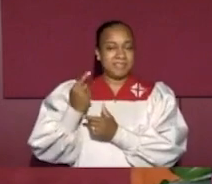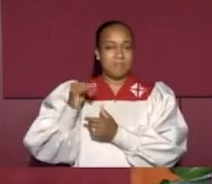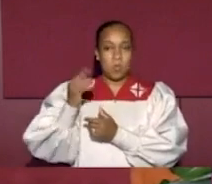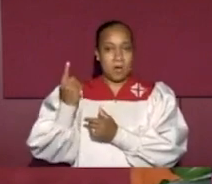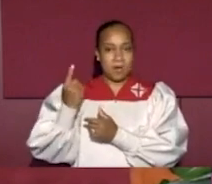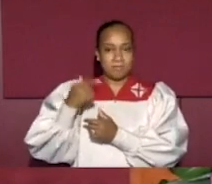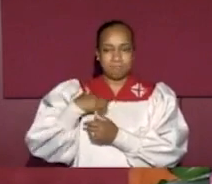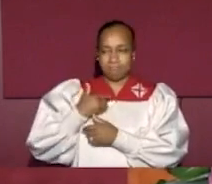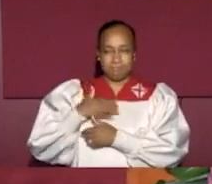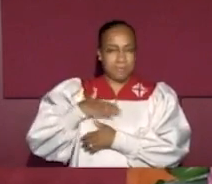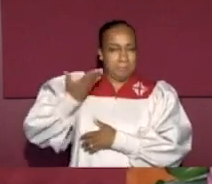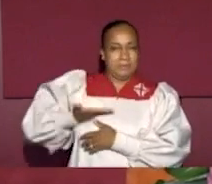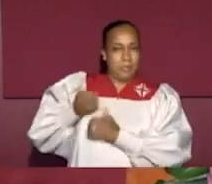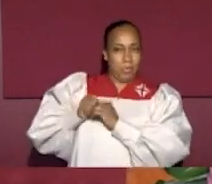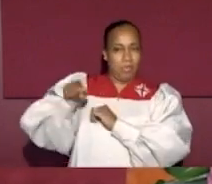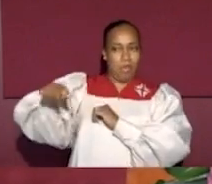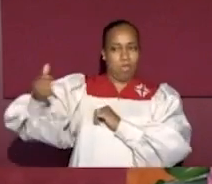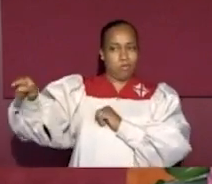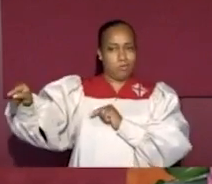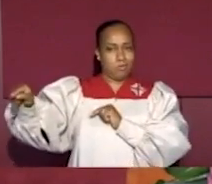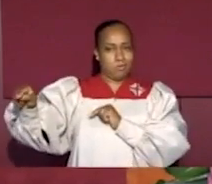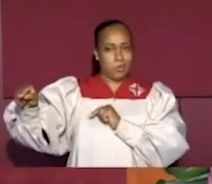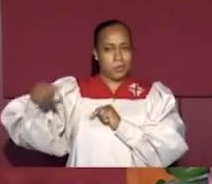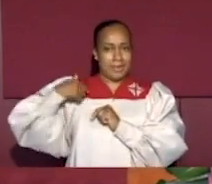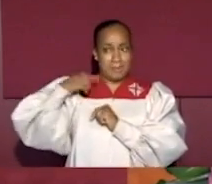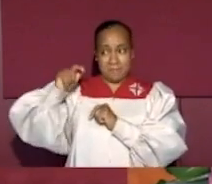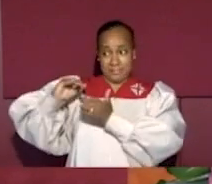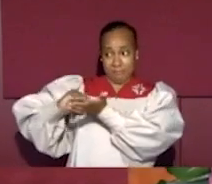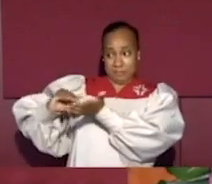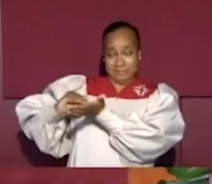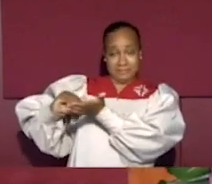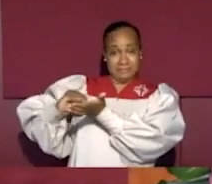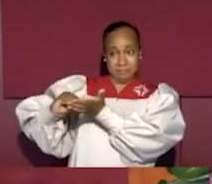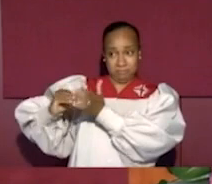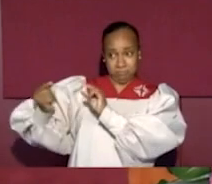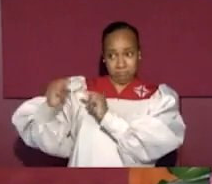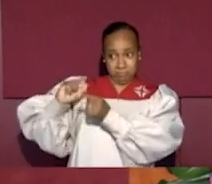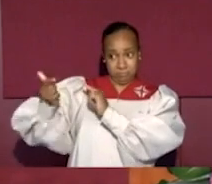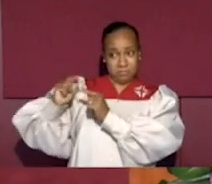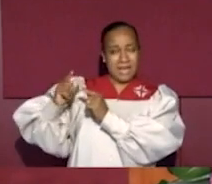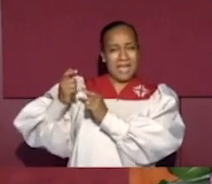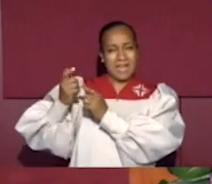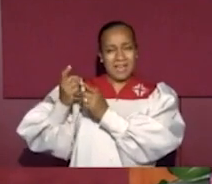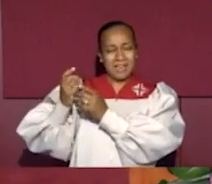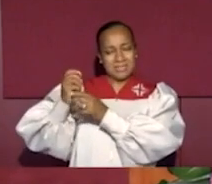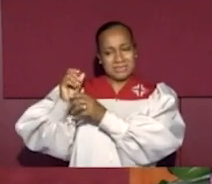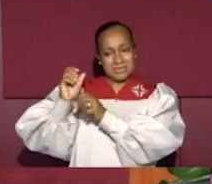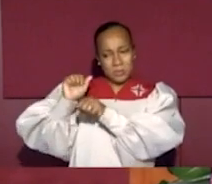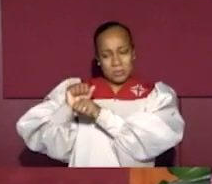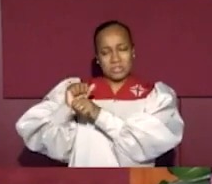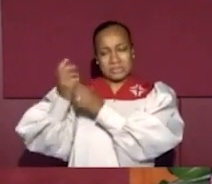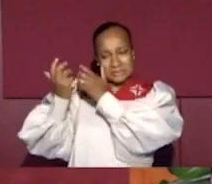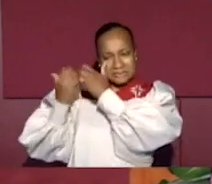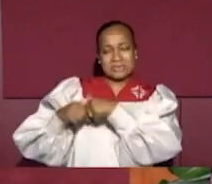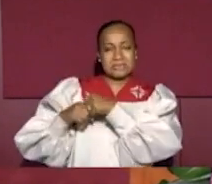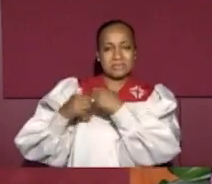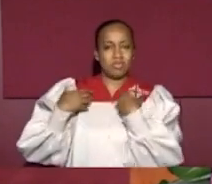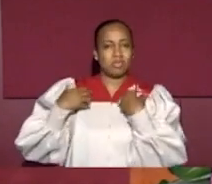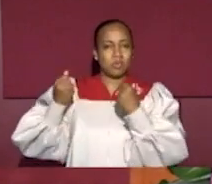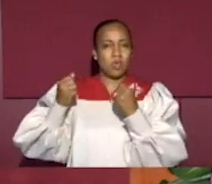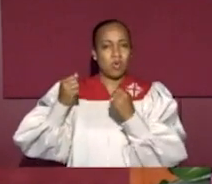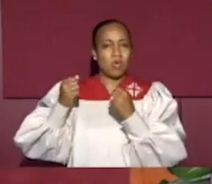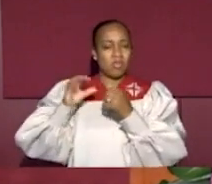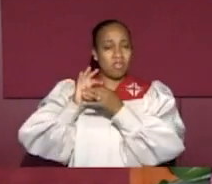of us has aught towards the other, not only do we have to forgive, but we have to work to restore the relationship because we've made